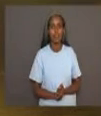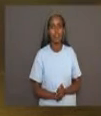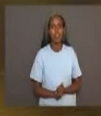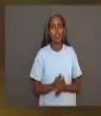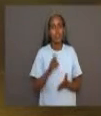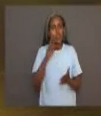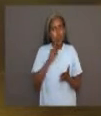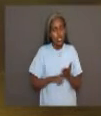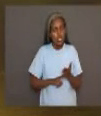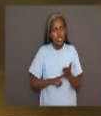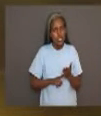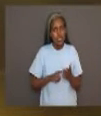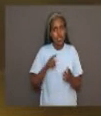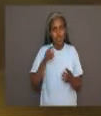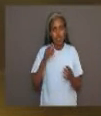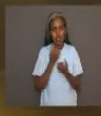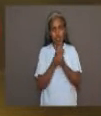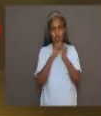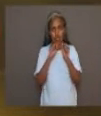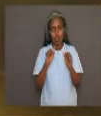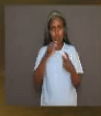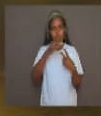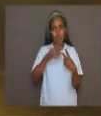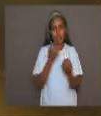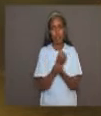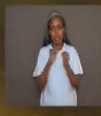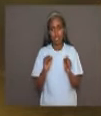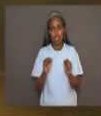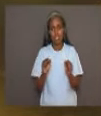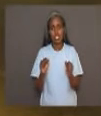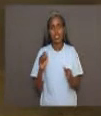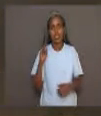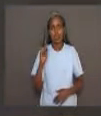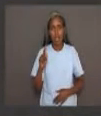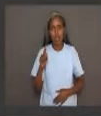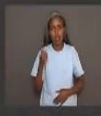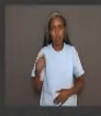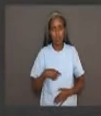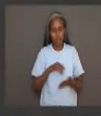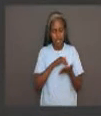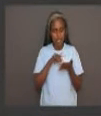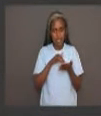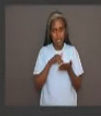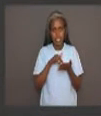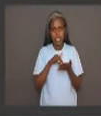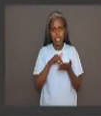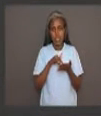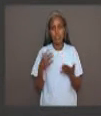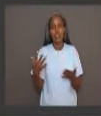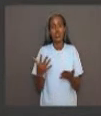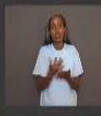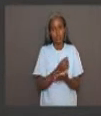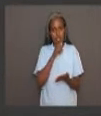One alternative solution, and the one we will be studying, is to